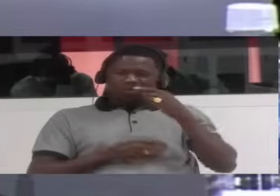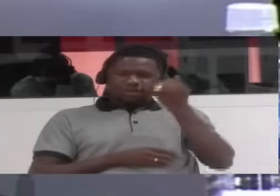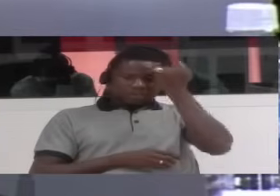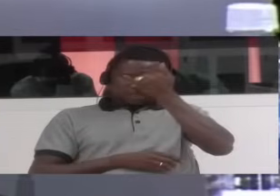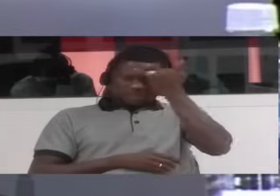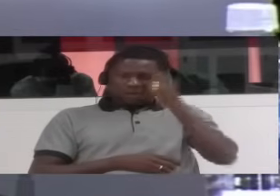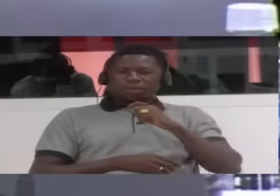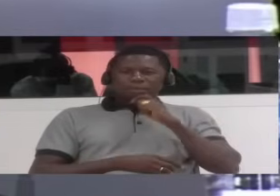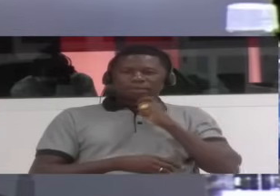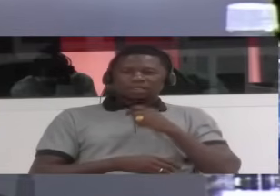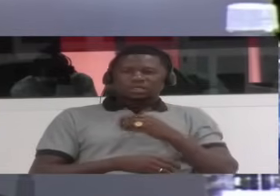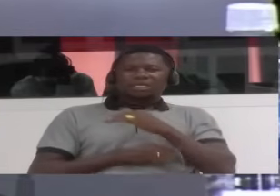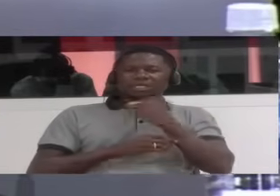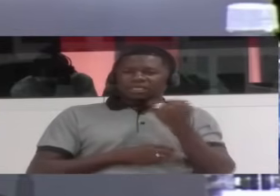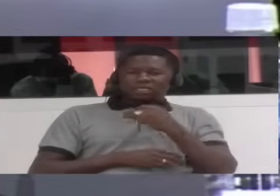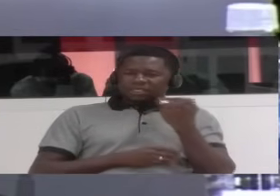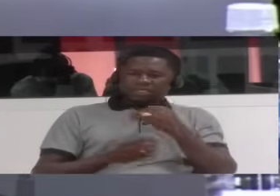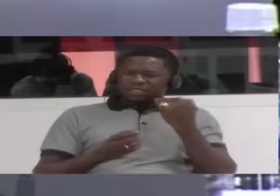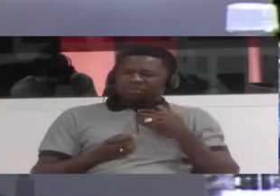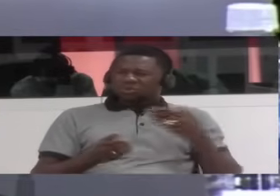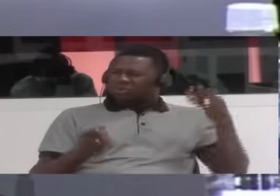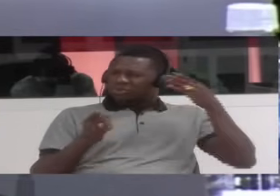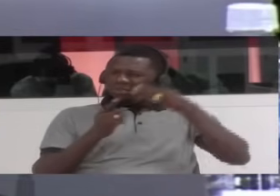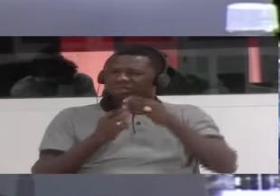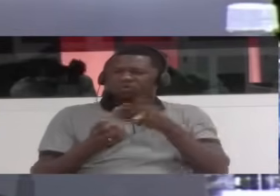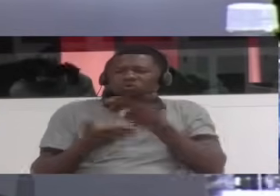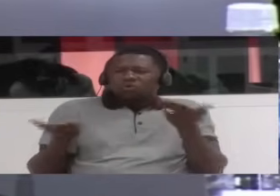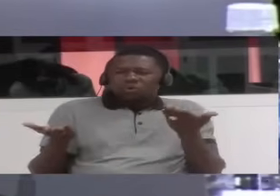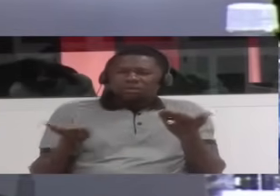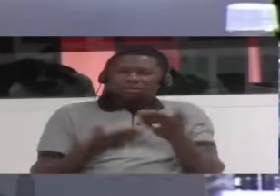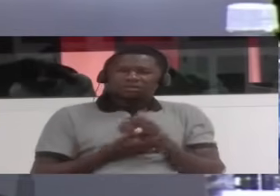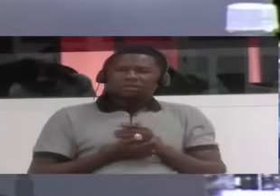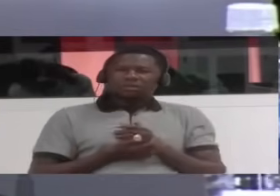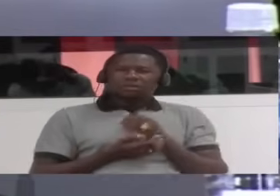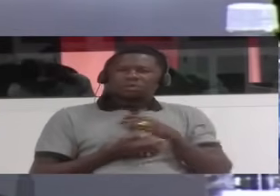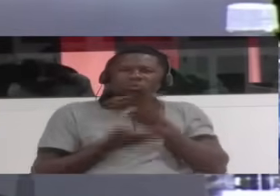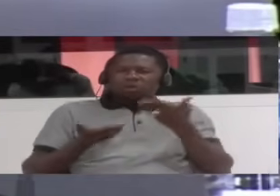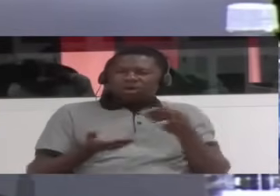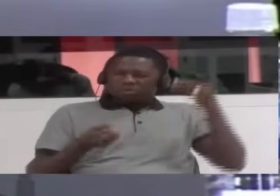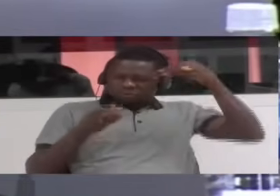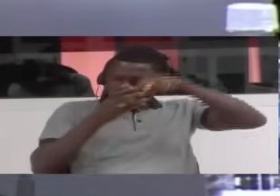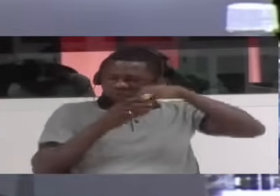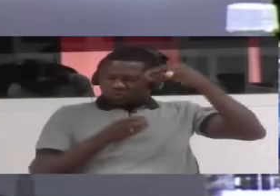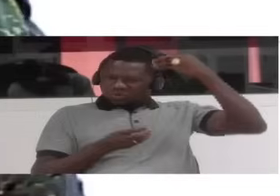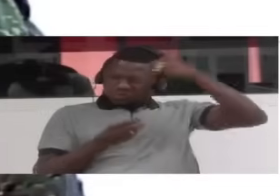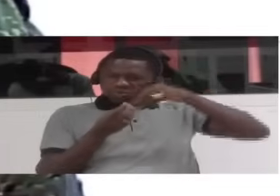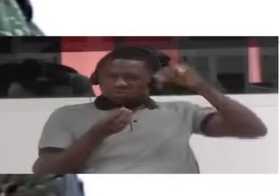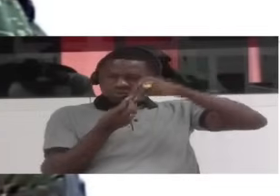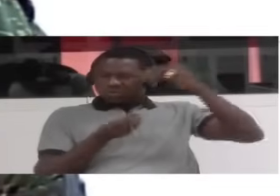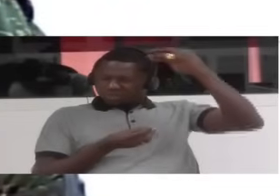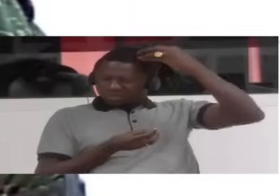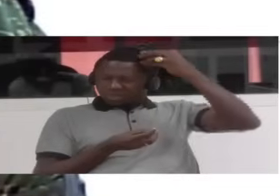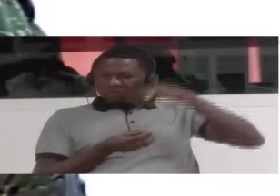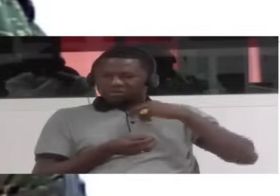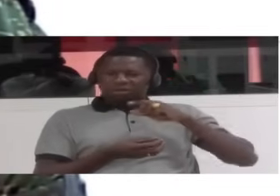Francisco, kill, kill, kill, to what extent was that mentality put into the heads of the junglers, the people